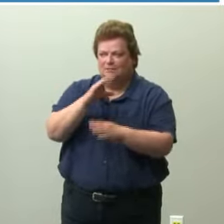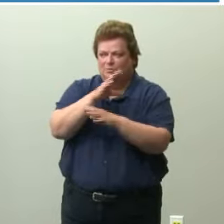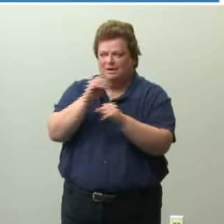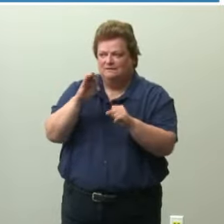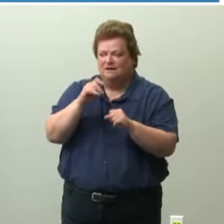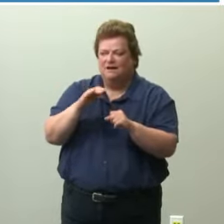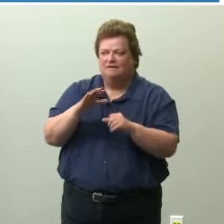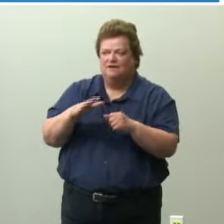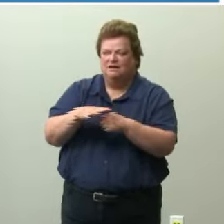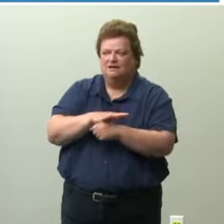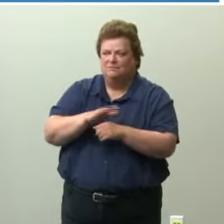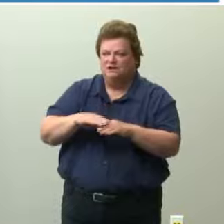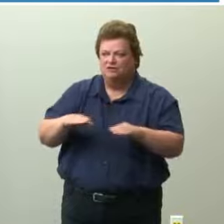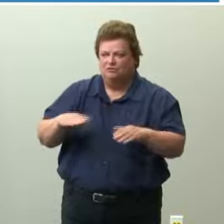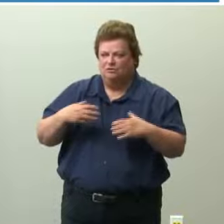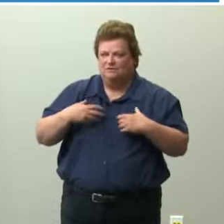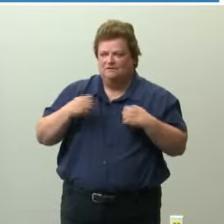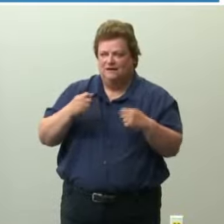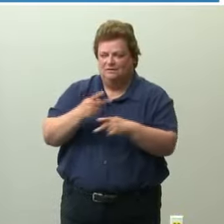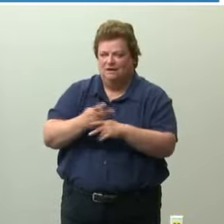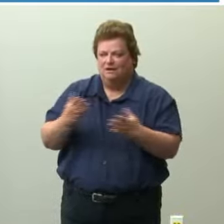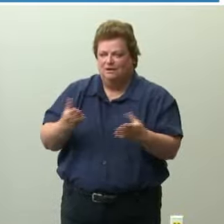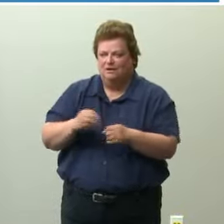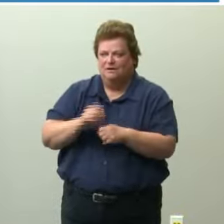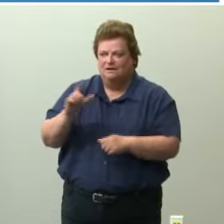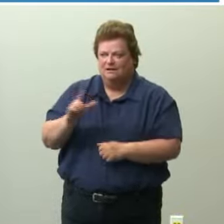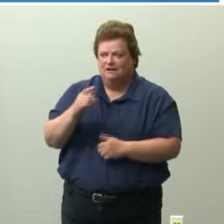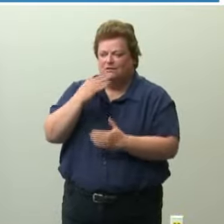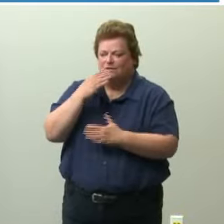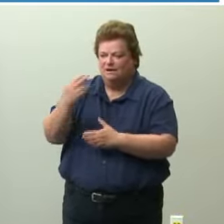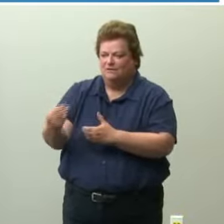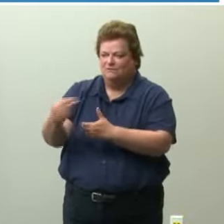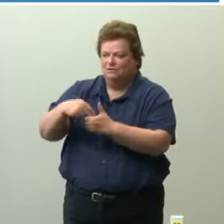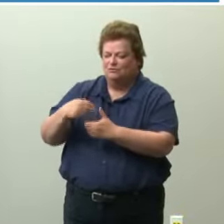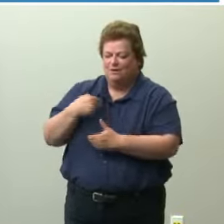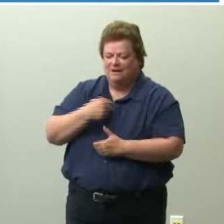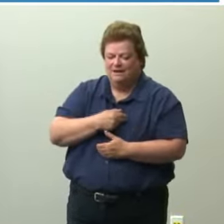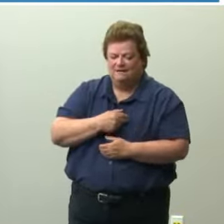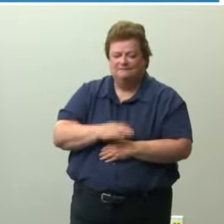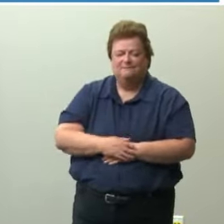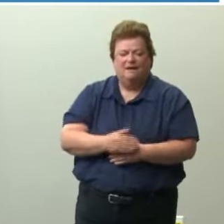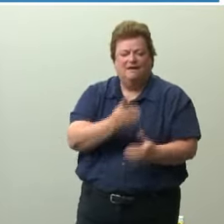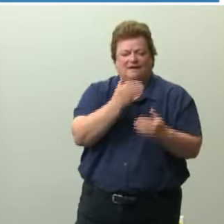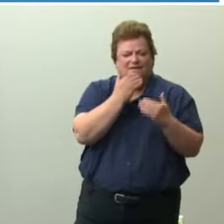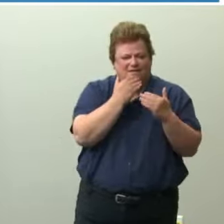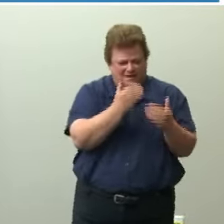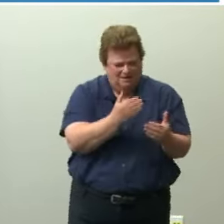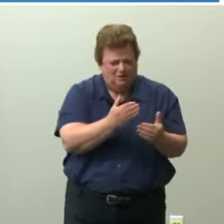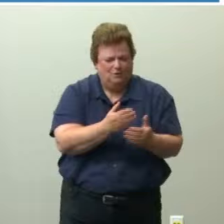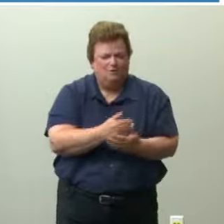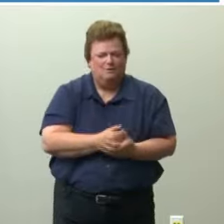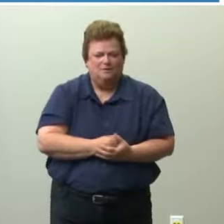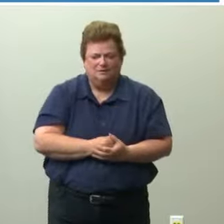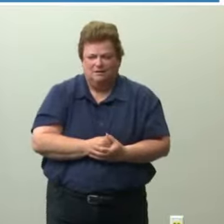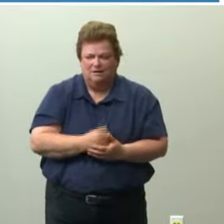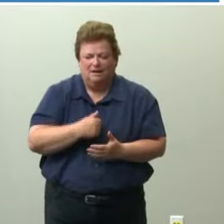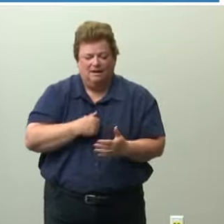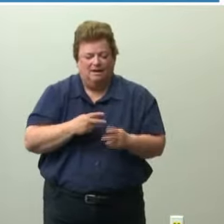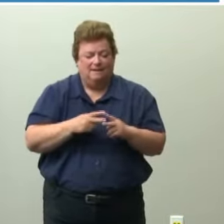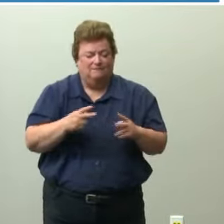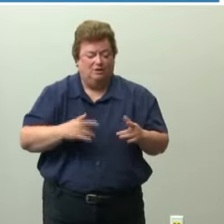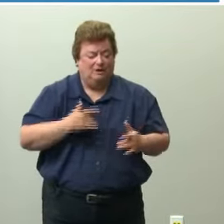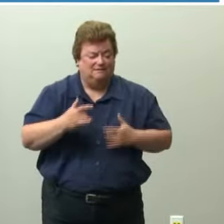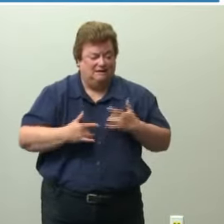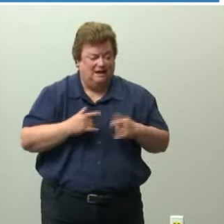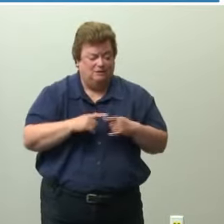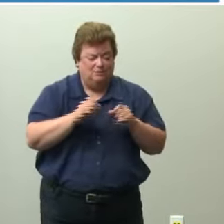in Lincoln. Thank you for joining us, Sean. Thanks for the opportunity. I'm really excited actually